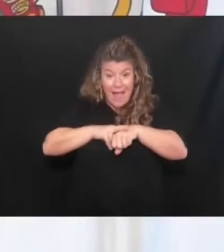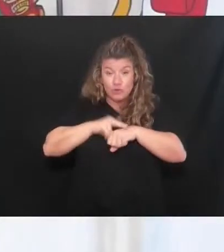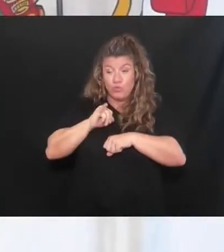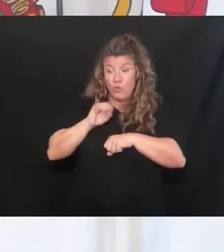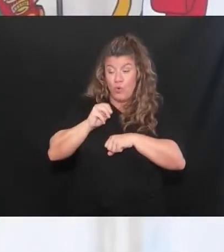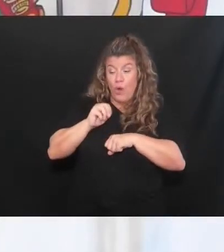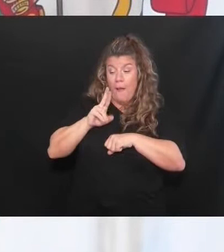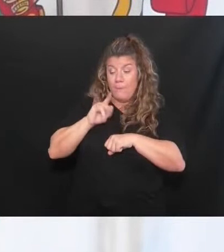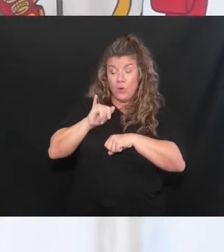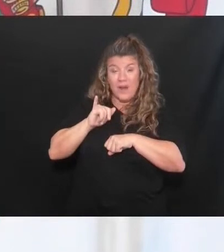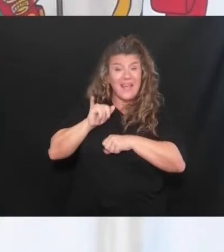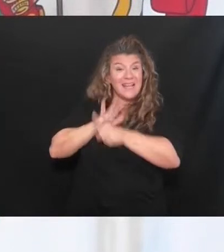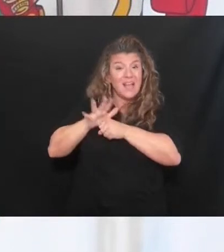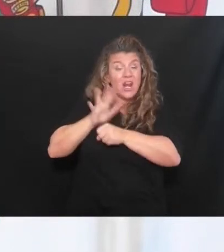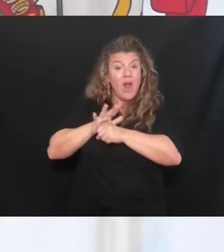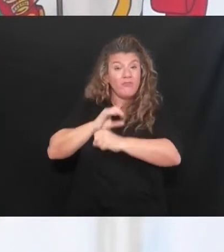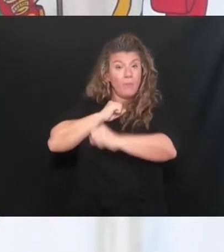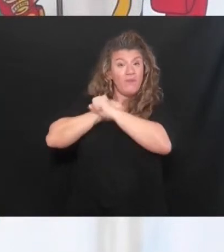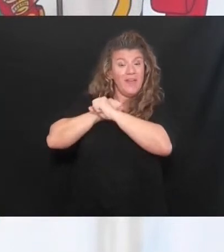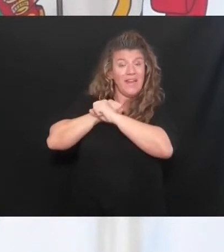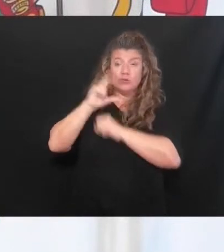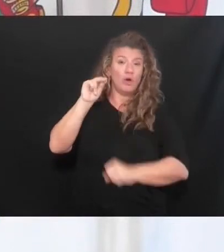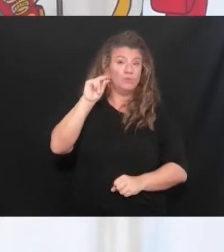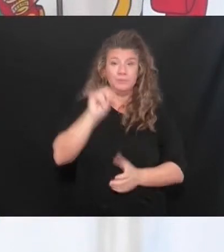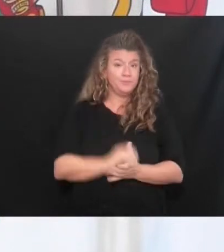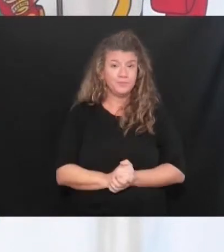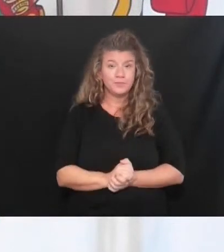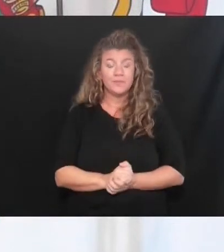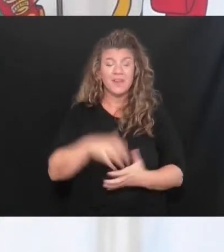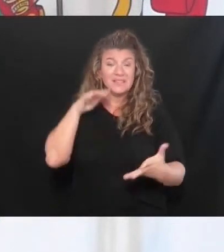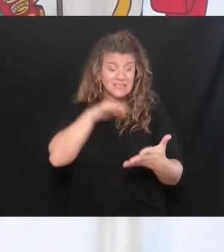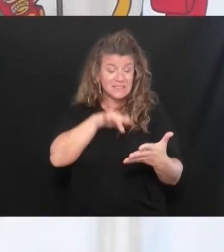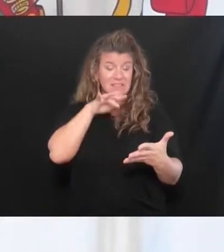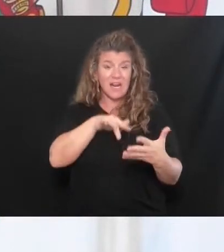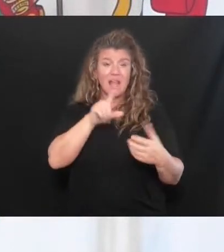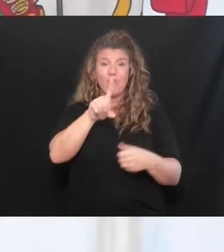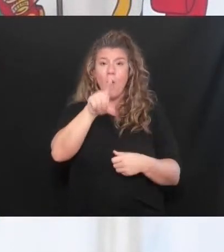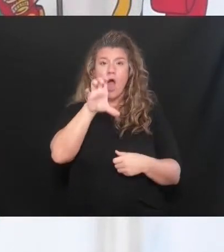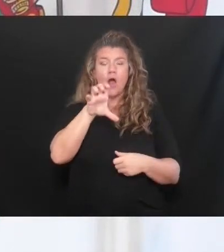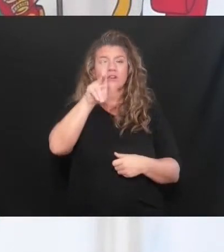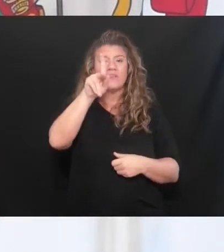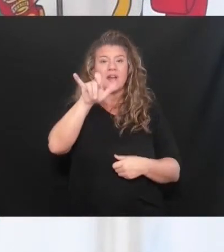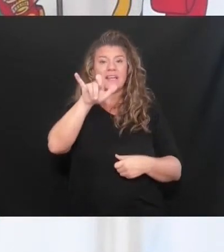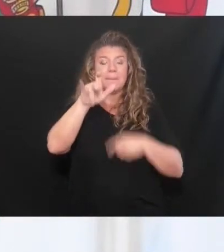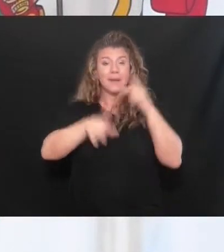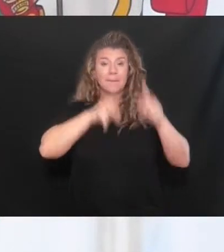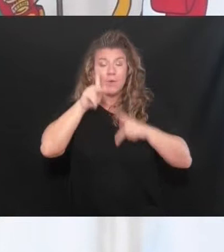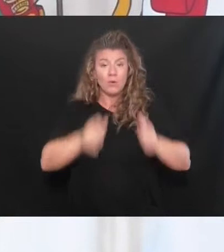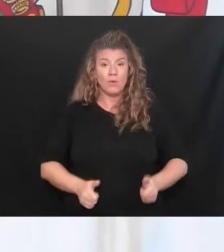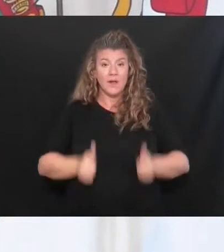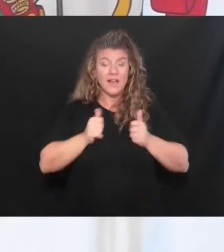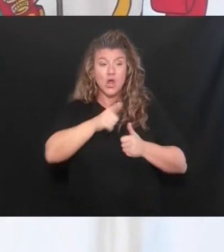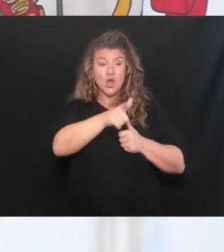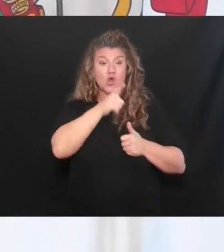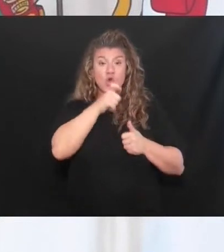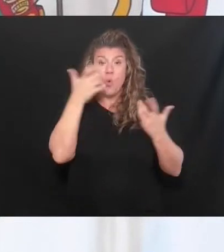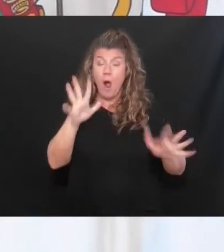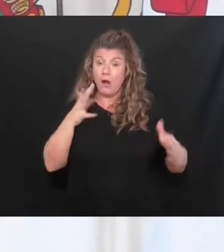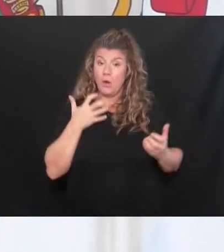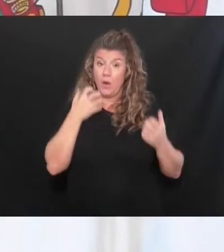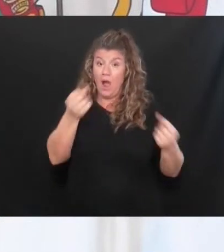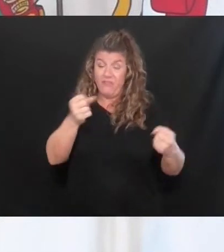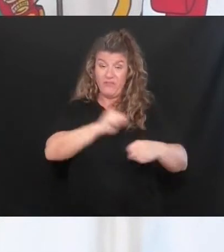enough to be able to stop this. In a study of hundreds of Kentucky residents who recovered from